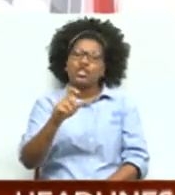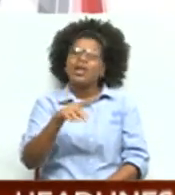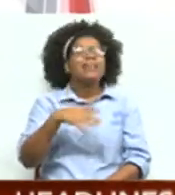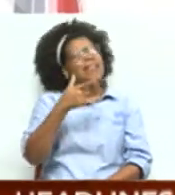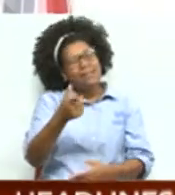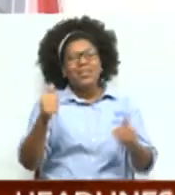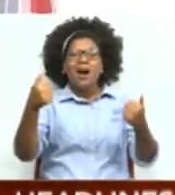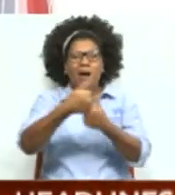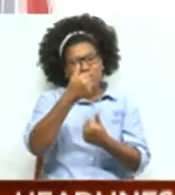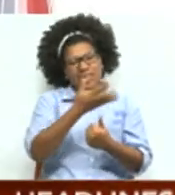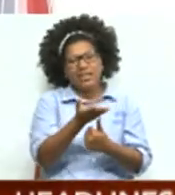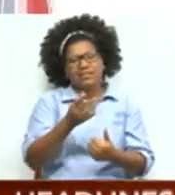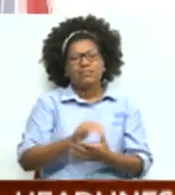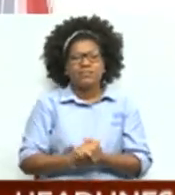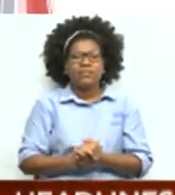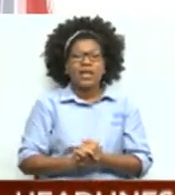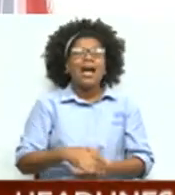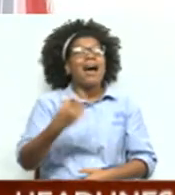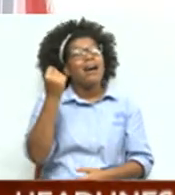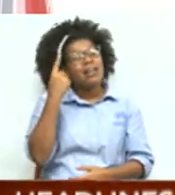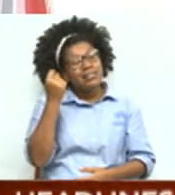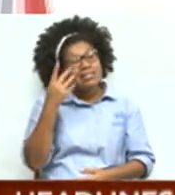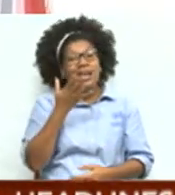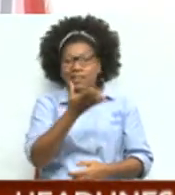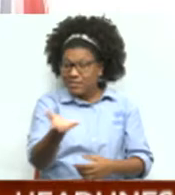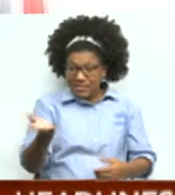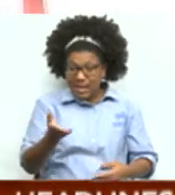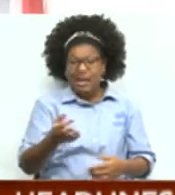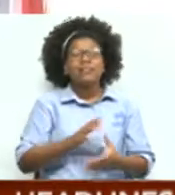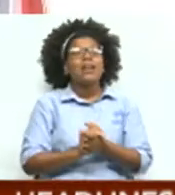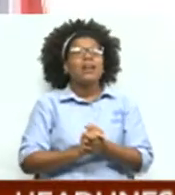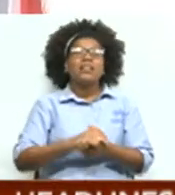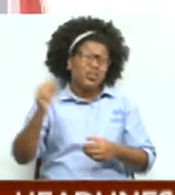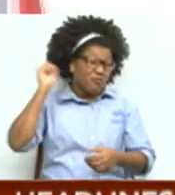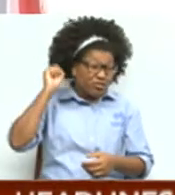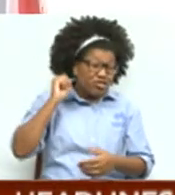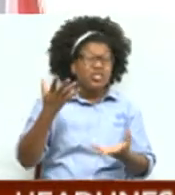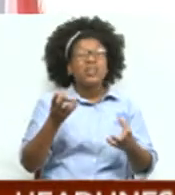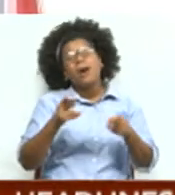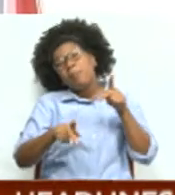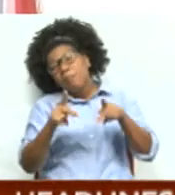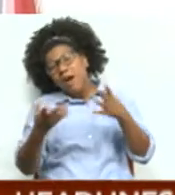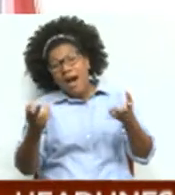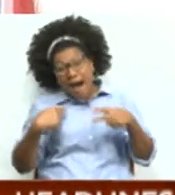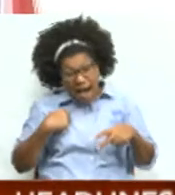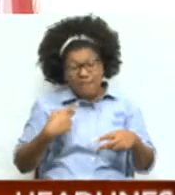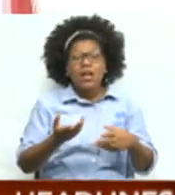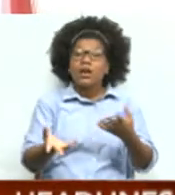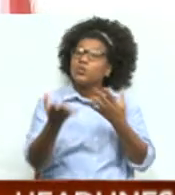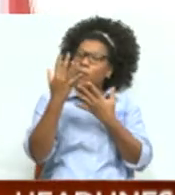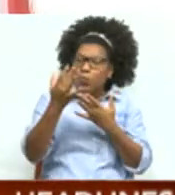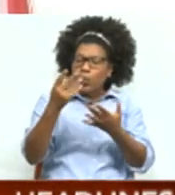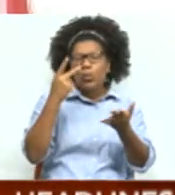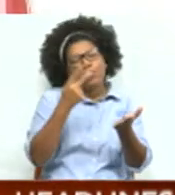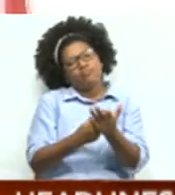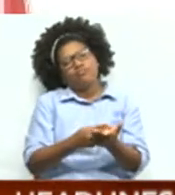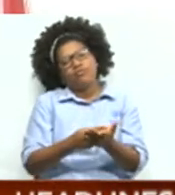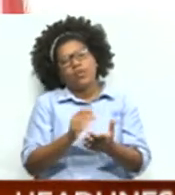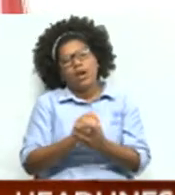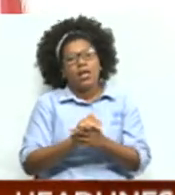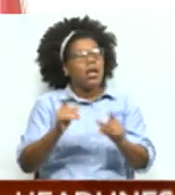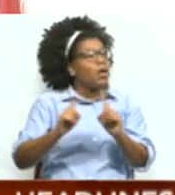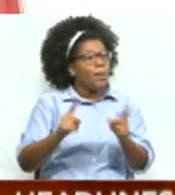understand that on their side they would have had frustration with us because we have to wait for approval, but it's not their fault.